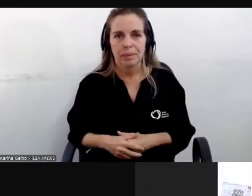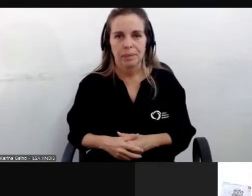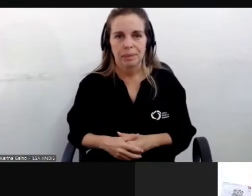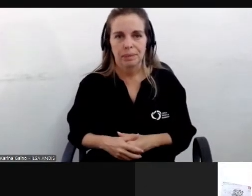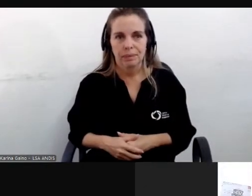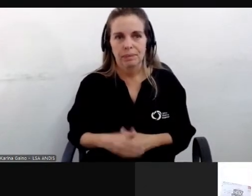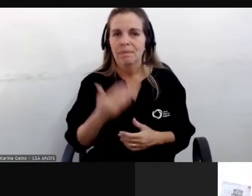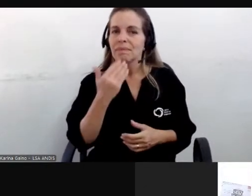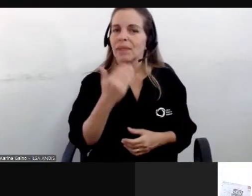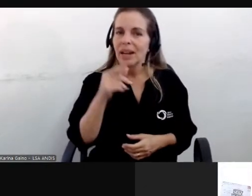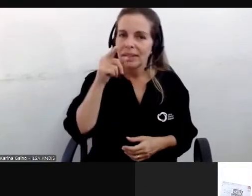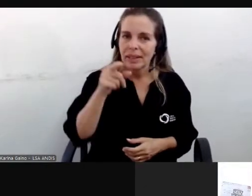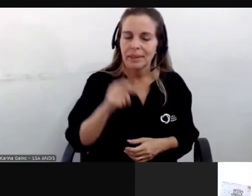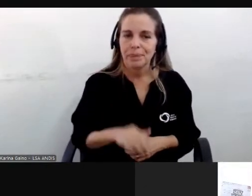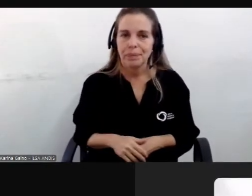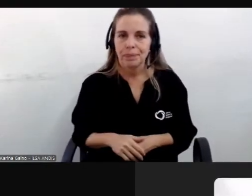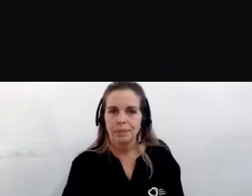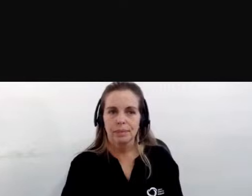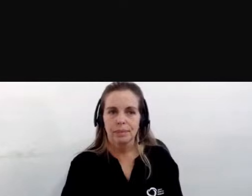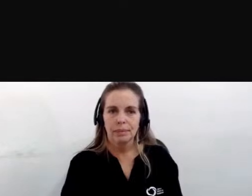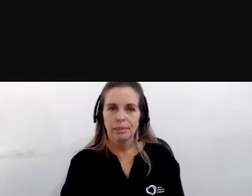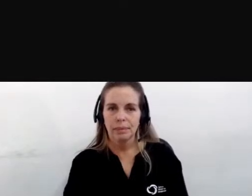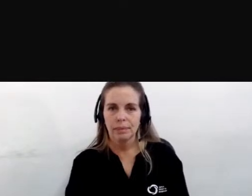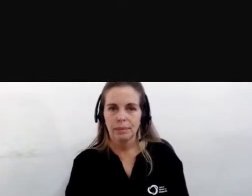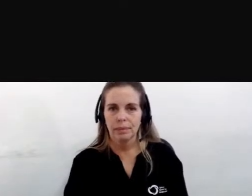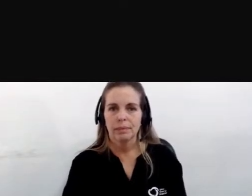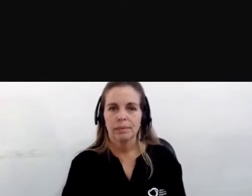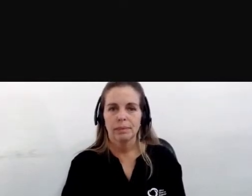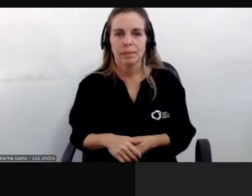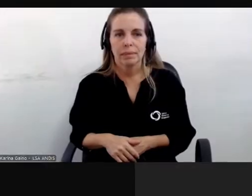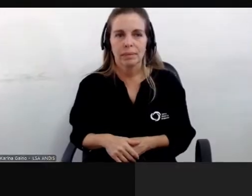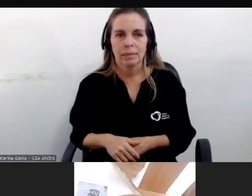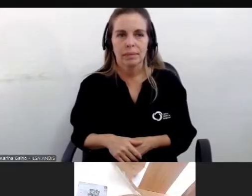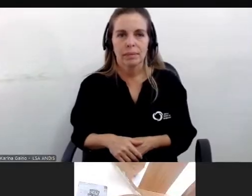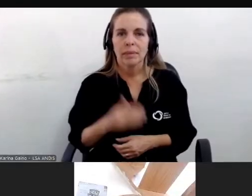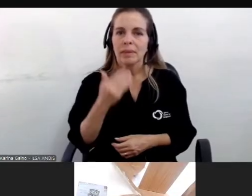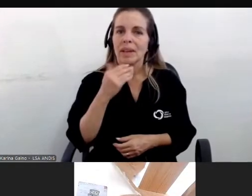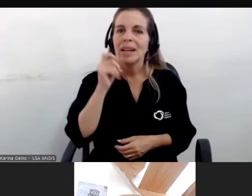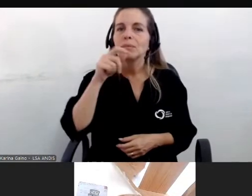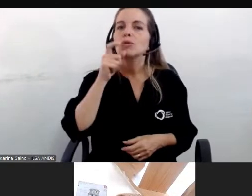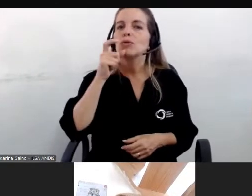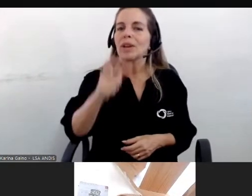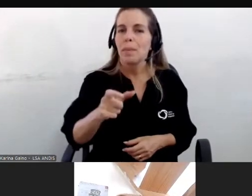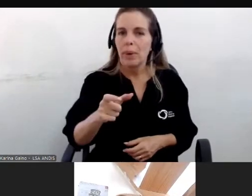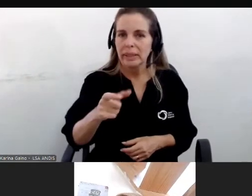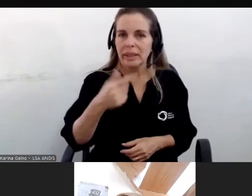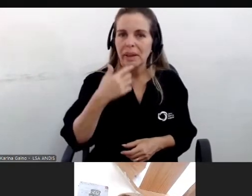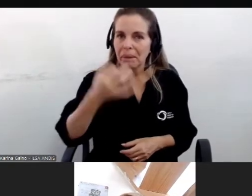only hope that justice will be done. Thank you very much, Yesenia, for your response.